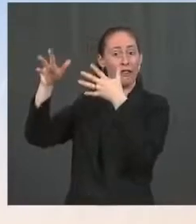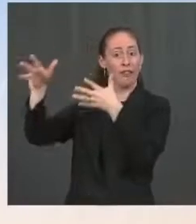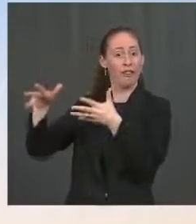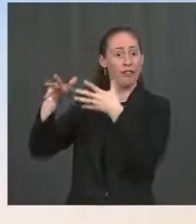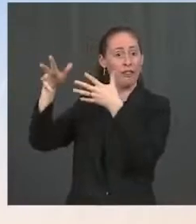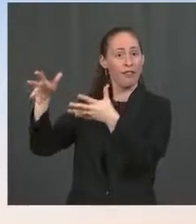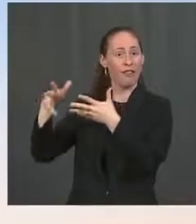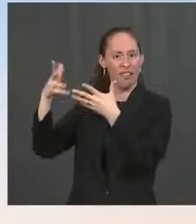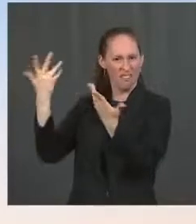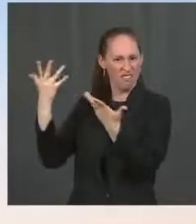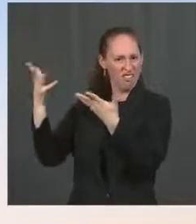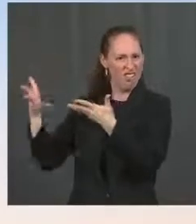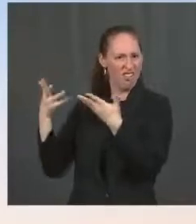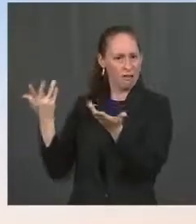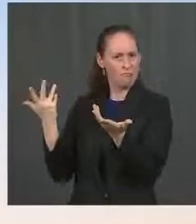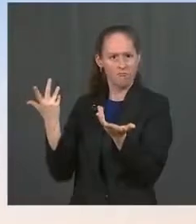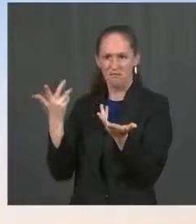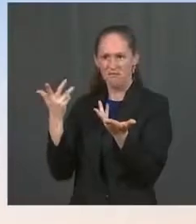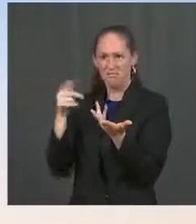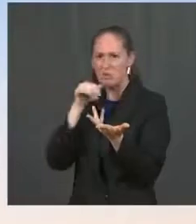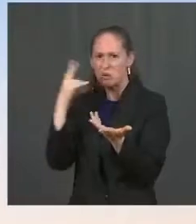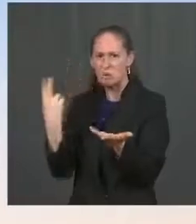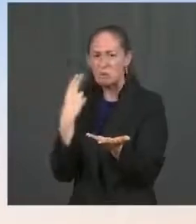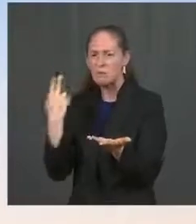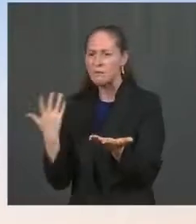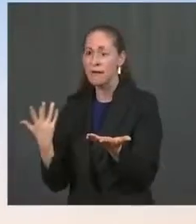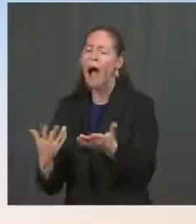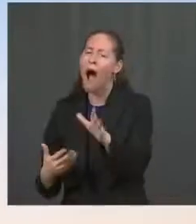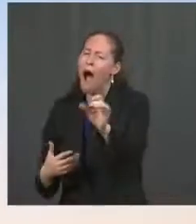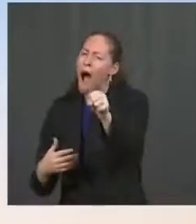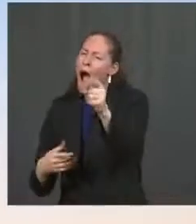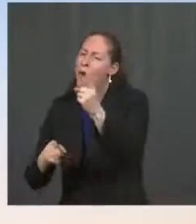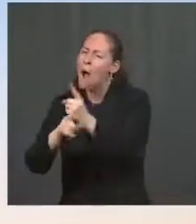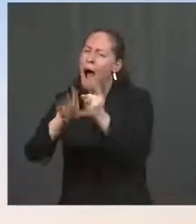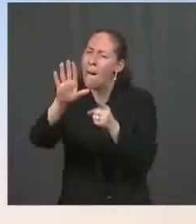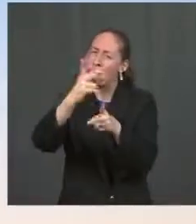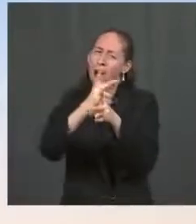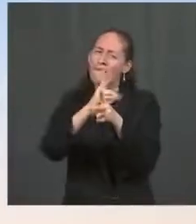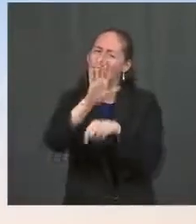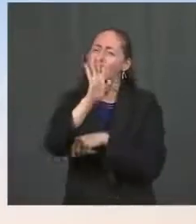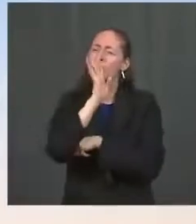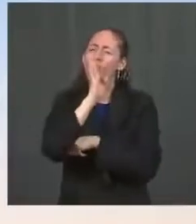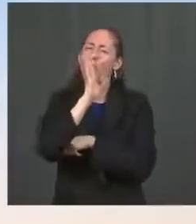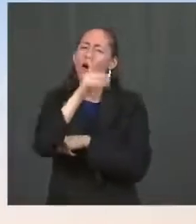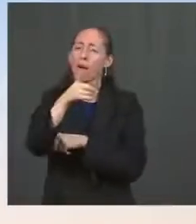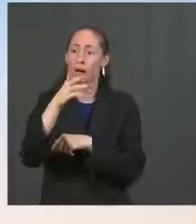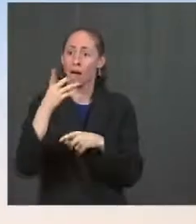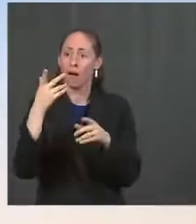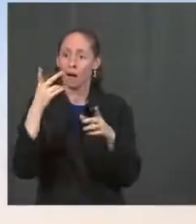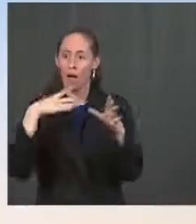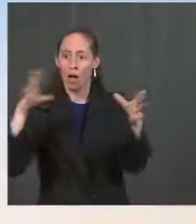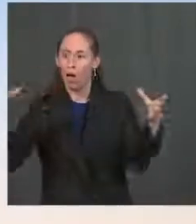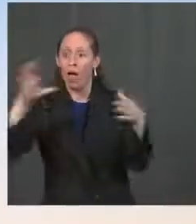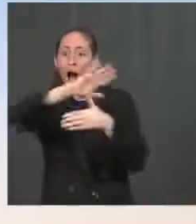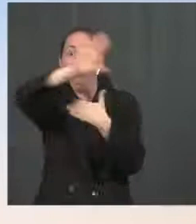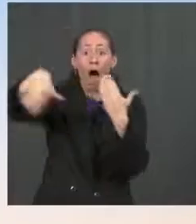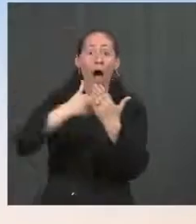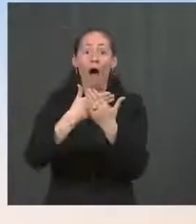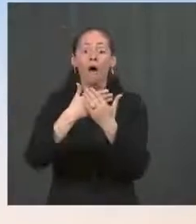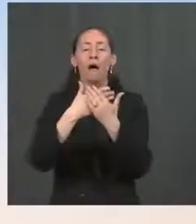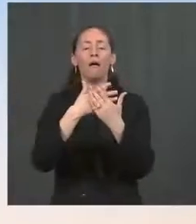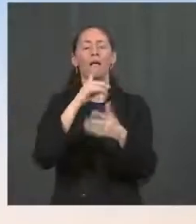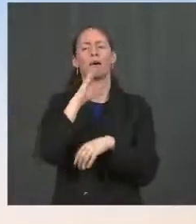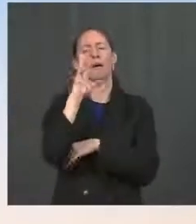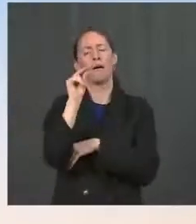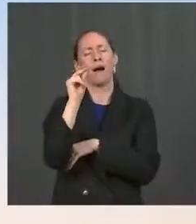used. You're right, but just to be very careful here, we can't combine all those things because that is not all accurate. We have said a number